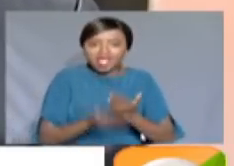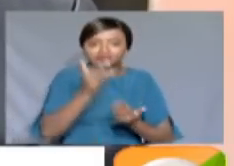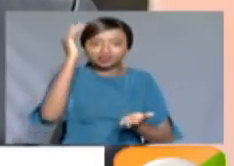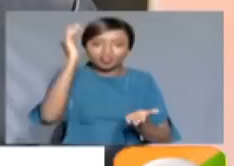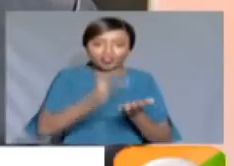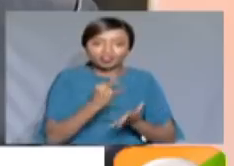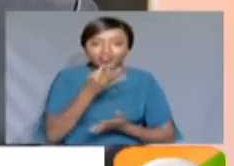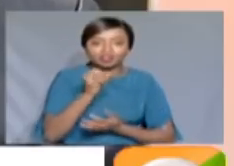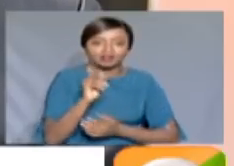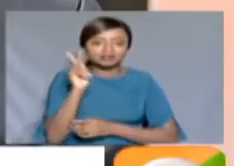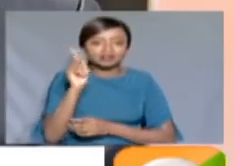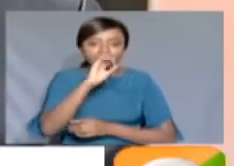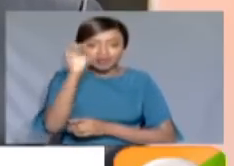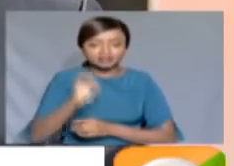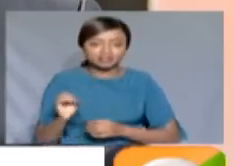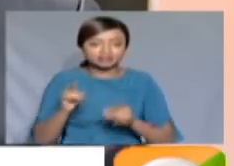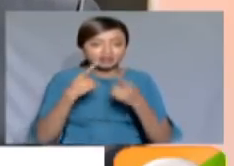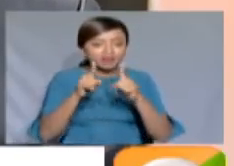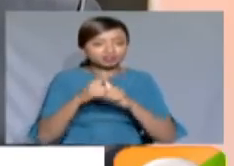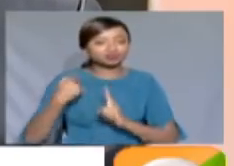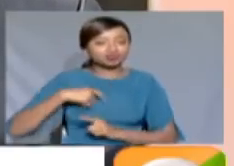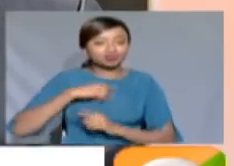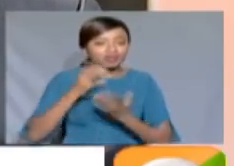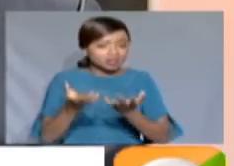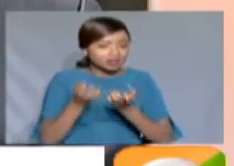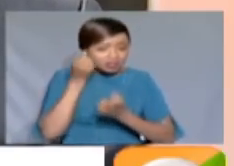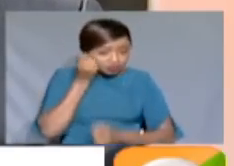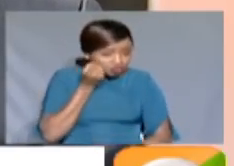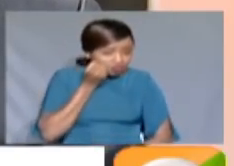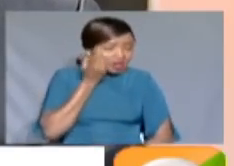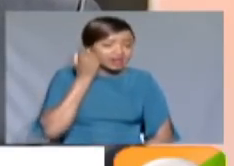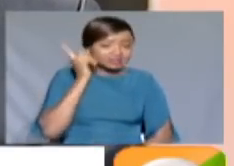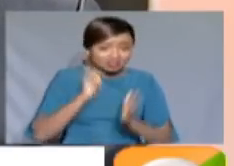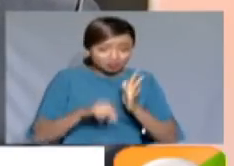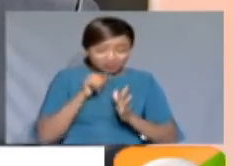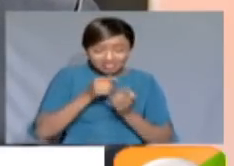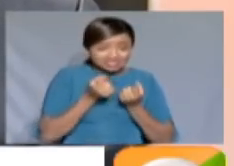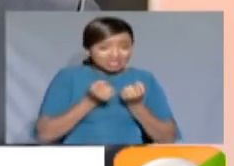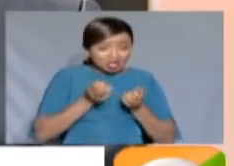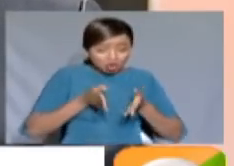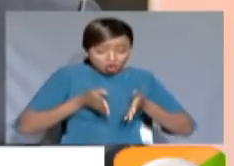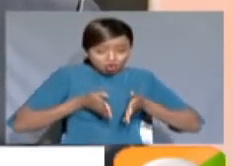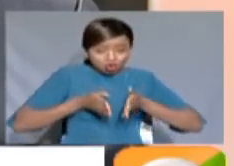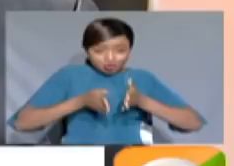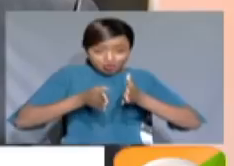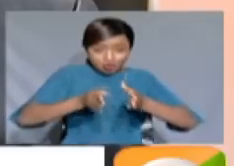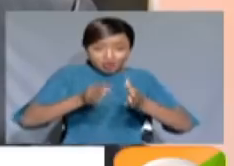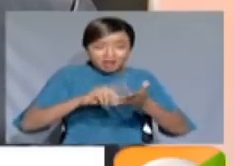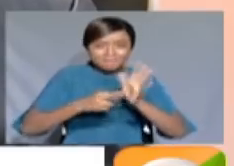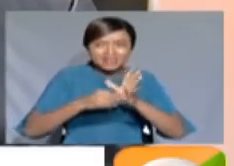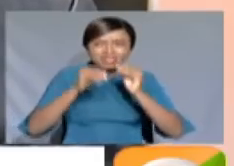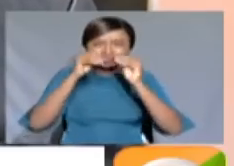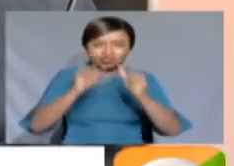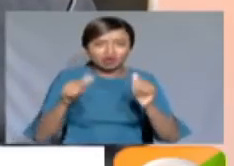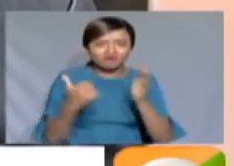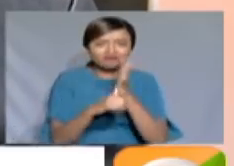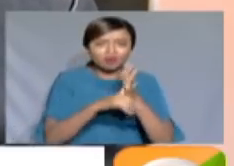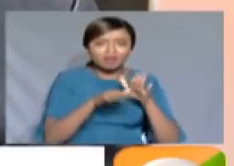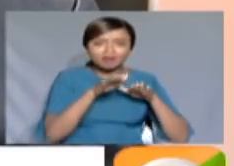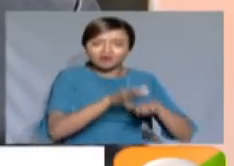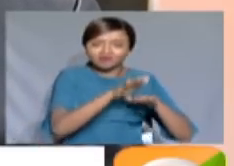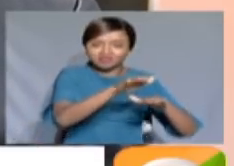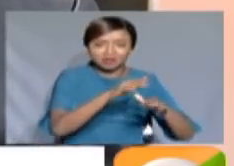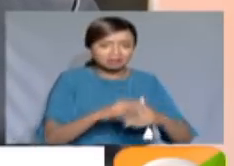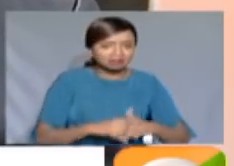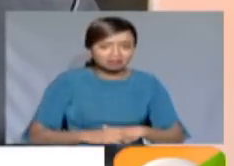this expressway, is to understand that expressway alone cannot be able to solve the problems of traffic. We